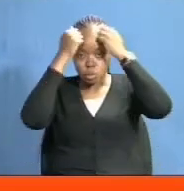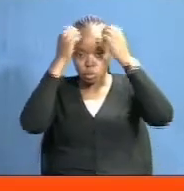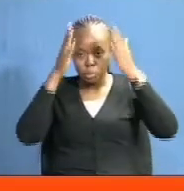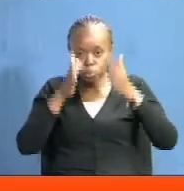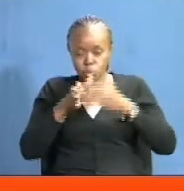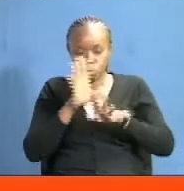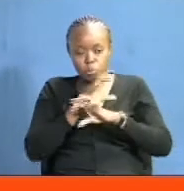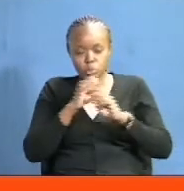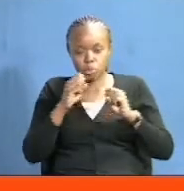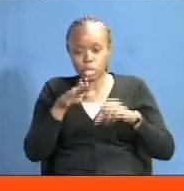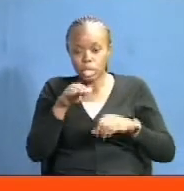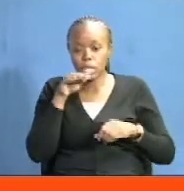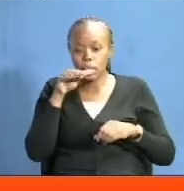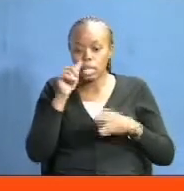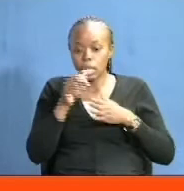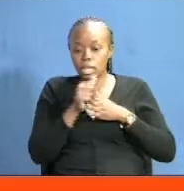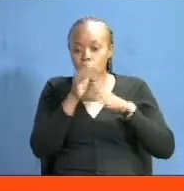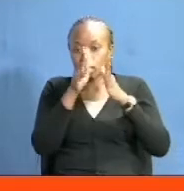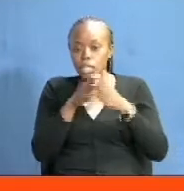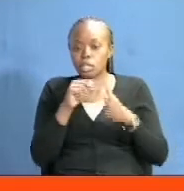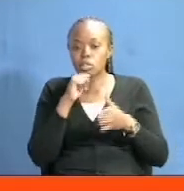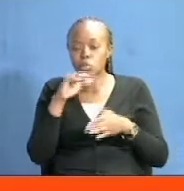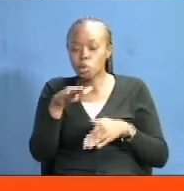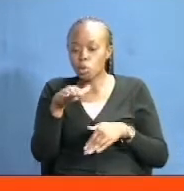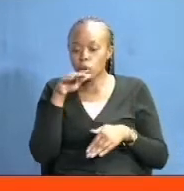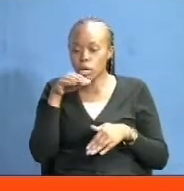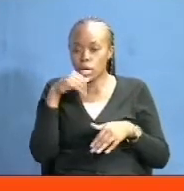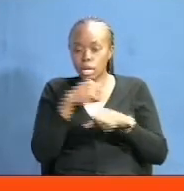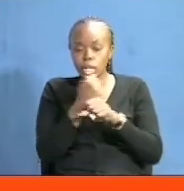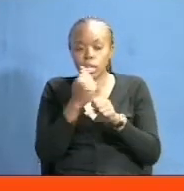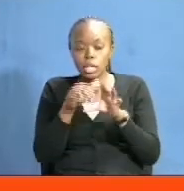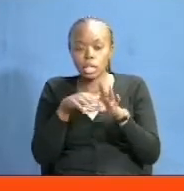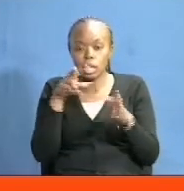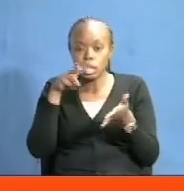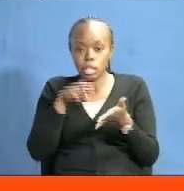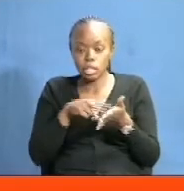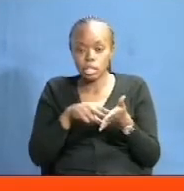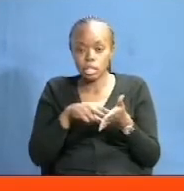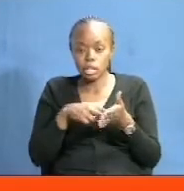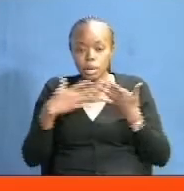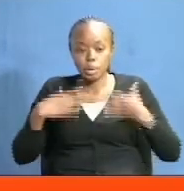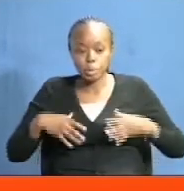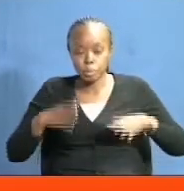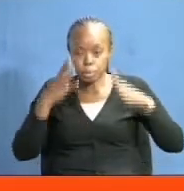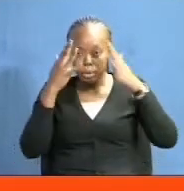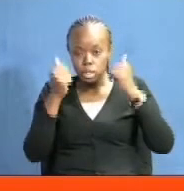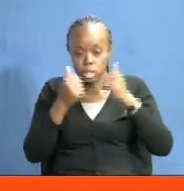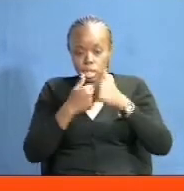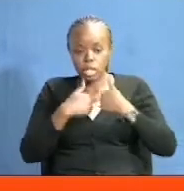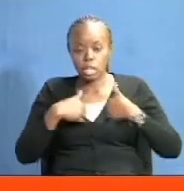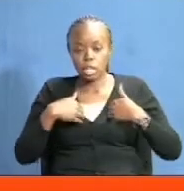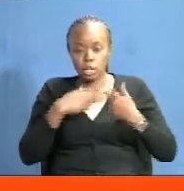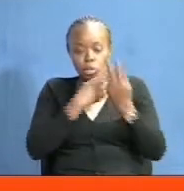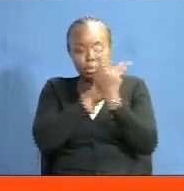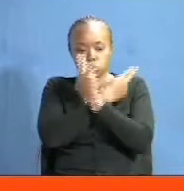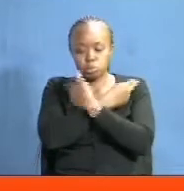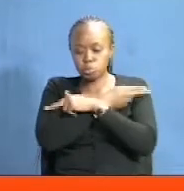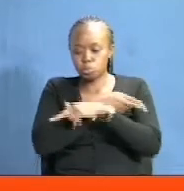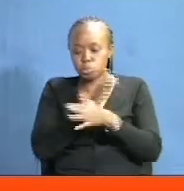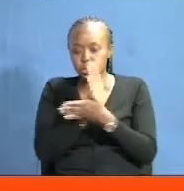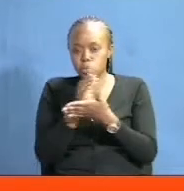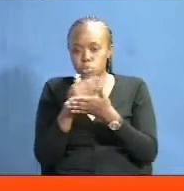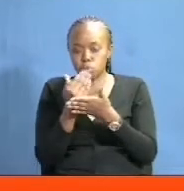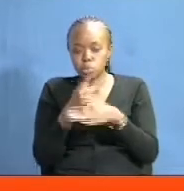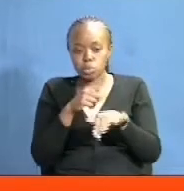the leaders to perform. They do not ask the leaders to take that firm stand. Comrades now have laxity sometimes. They're